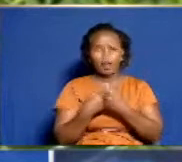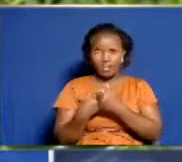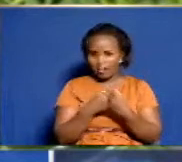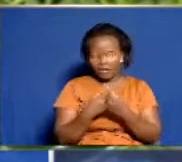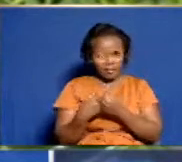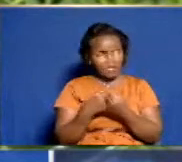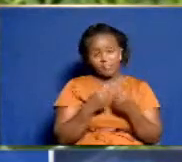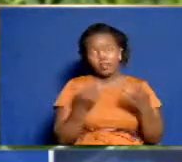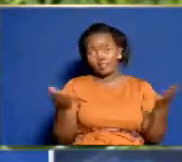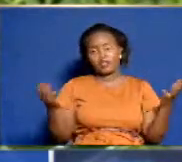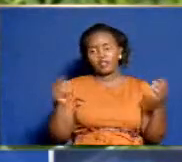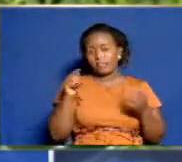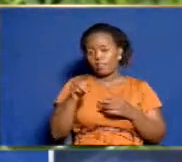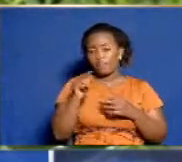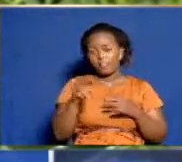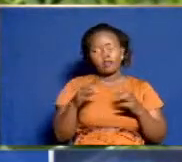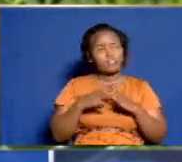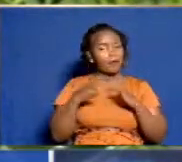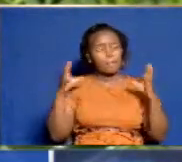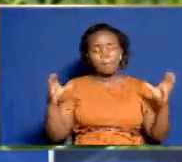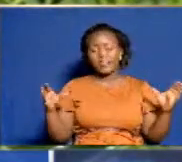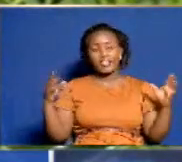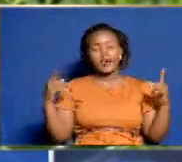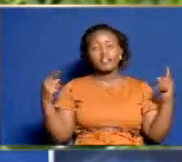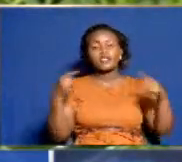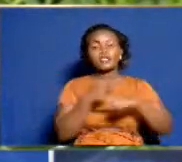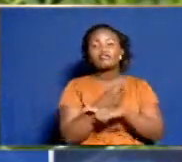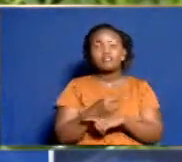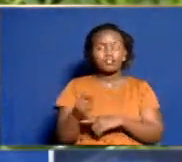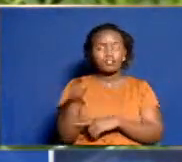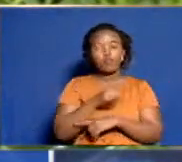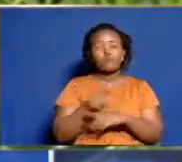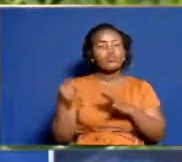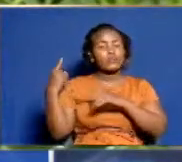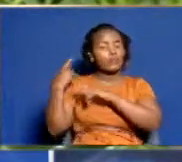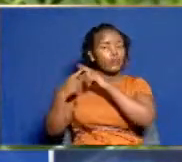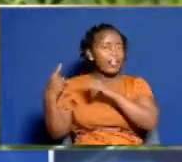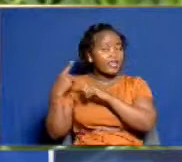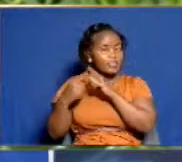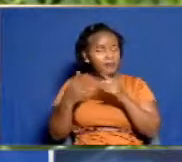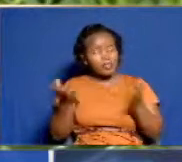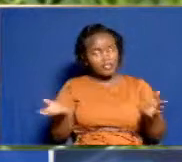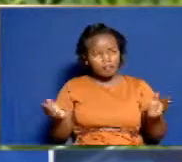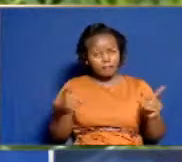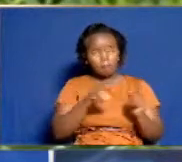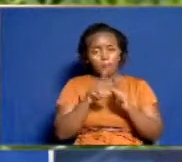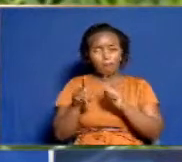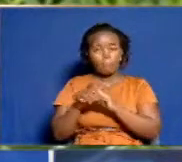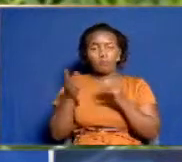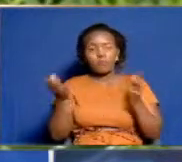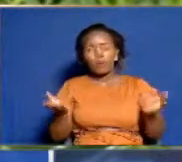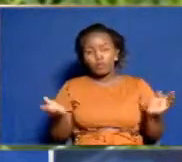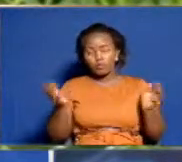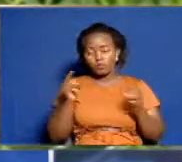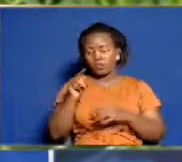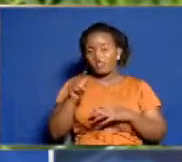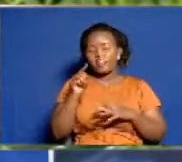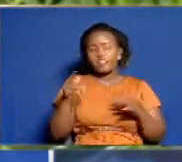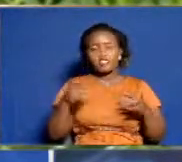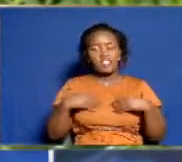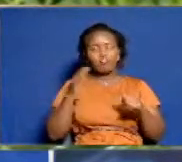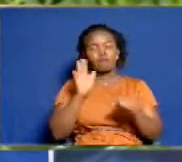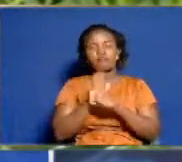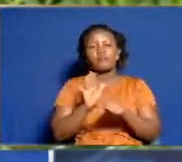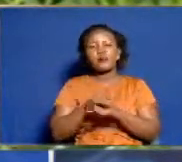that's a big, you know, a big difference that you'll see. It's also led to a cancellation